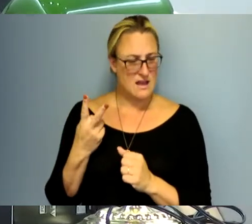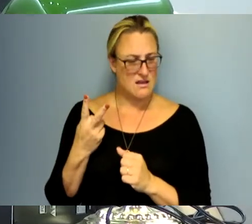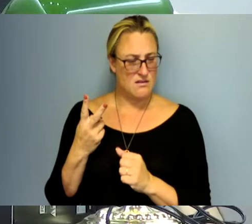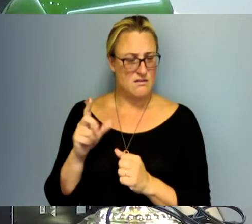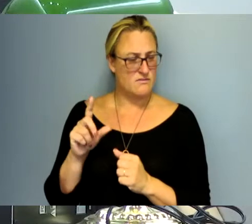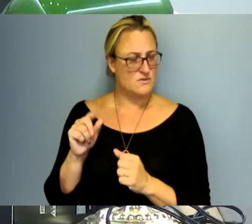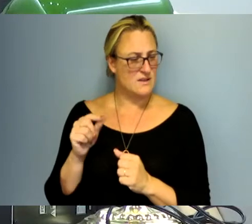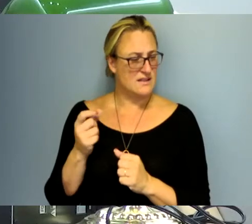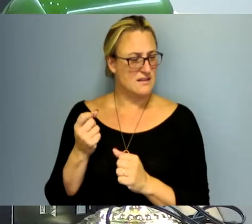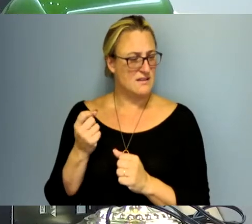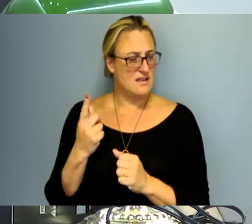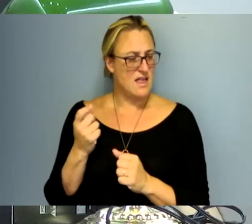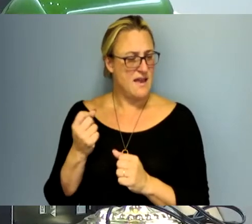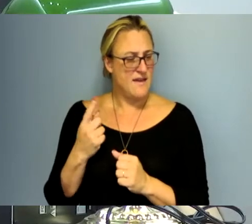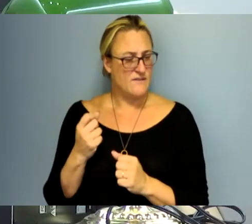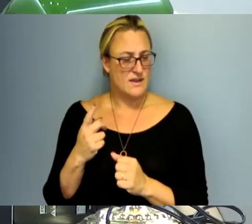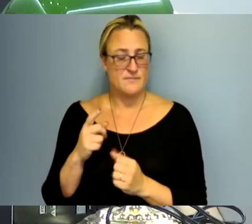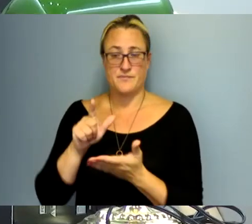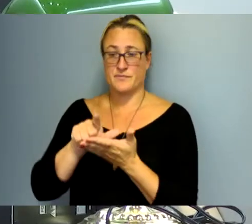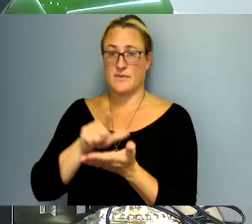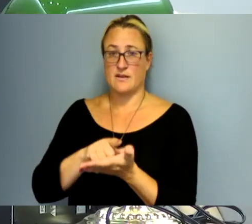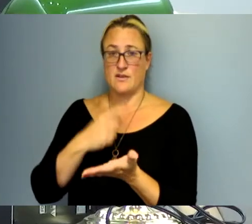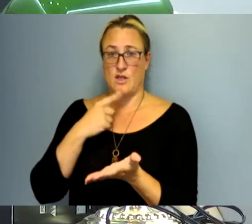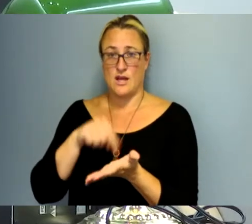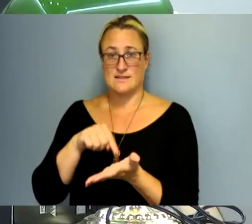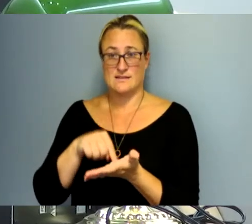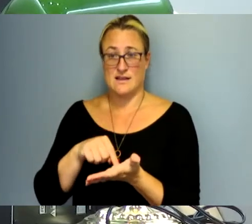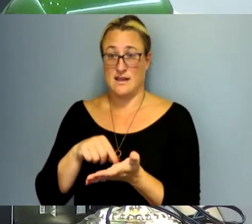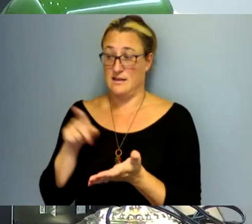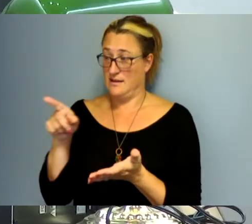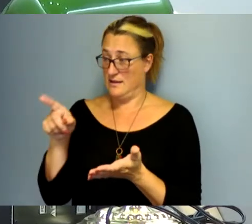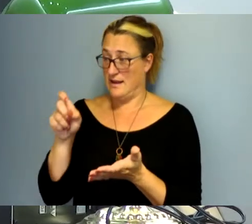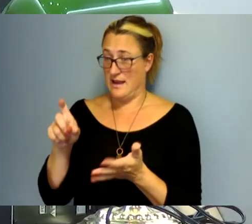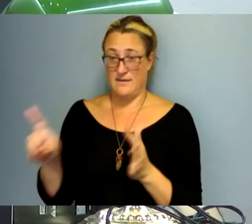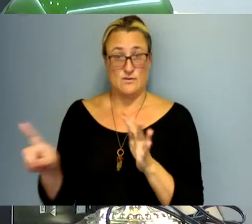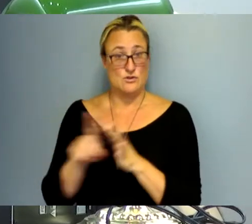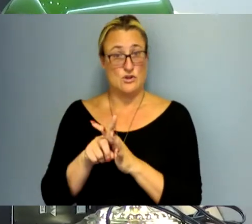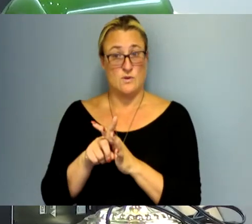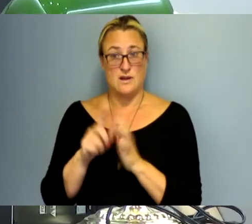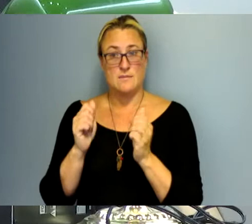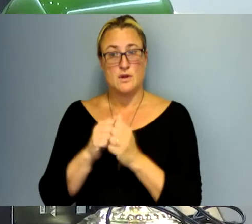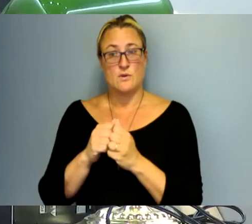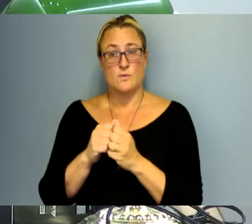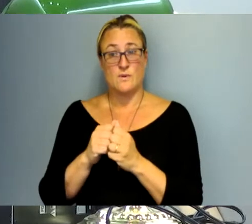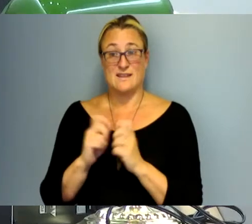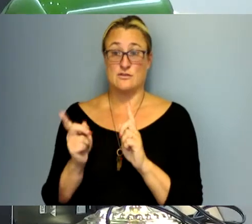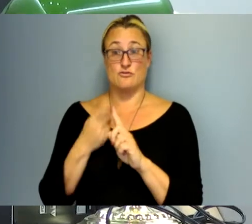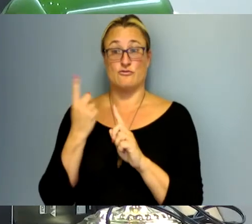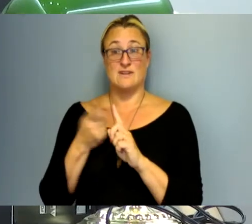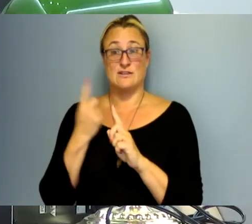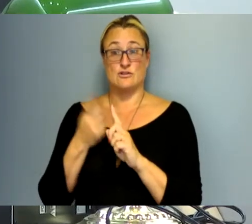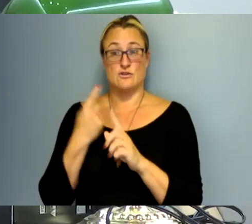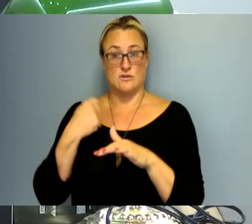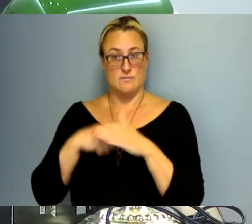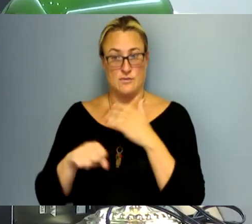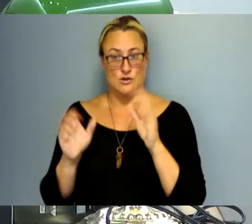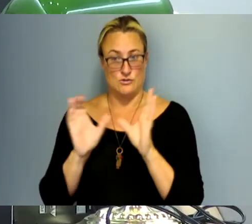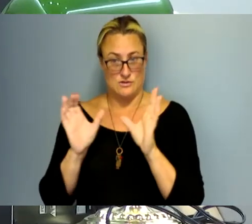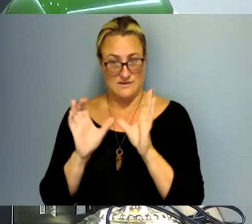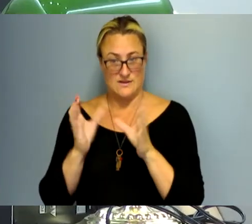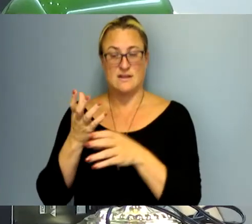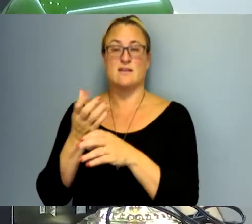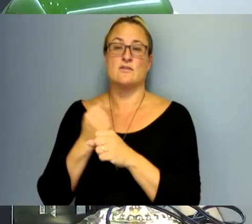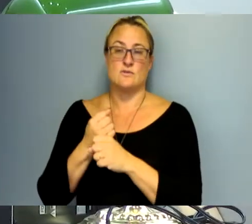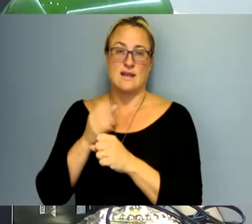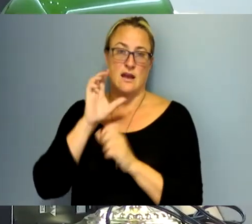like that, the law stated that he would have to show up with his birth certificate, his original birth certificate, to get a photo ID since he